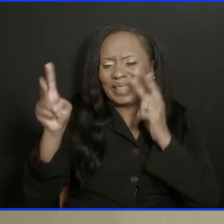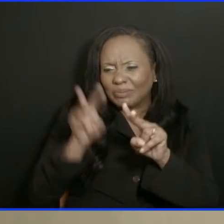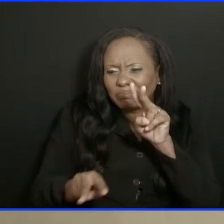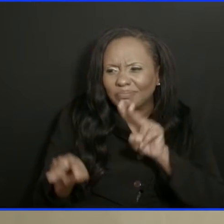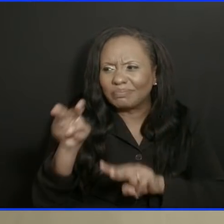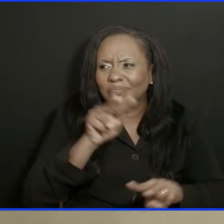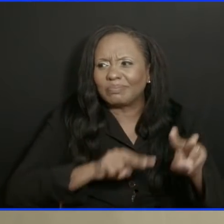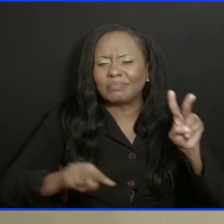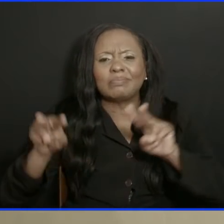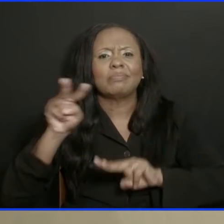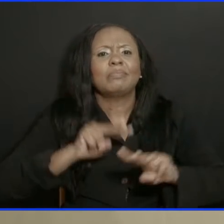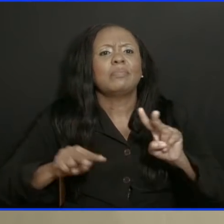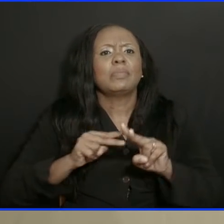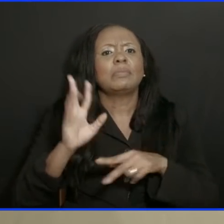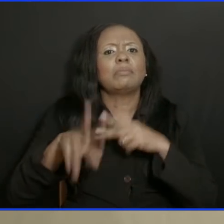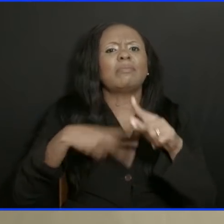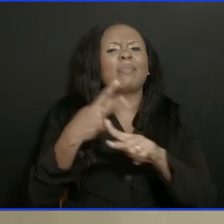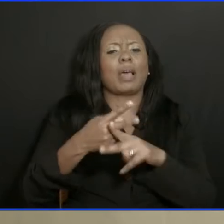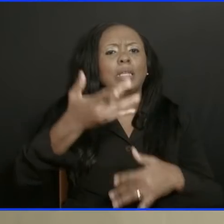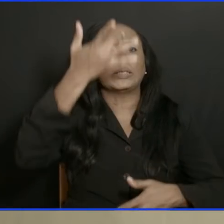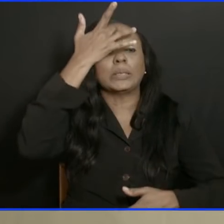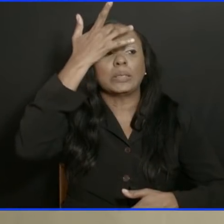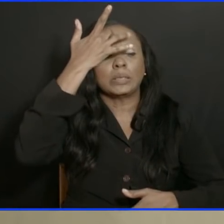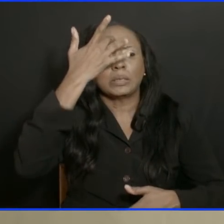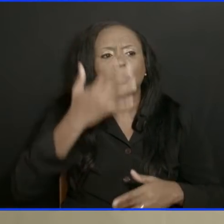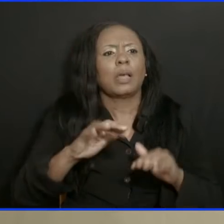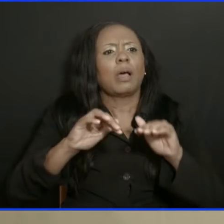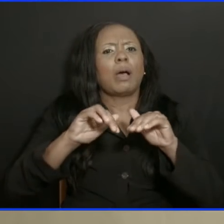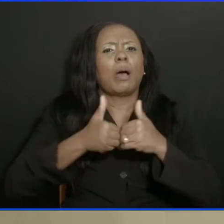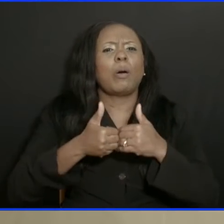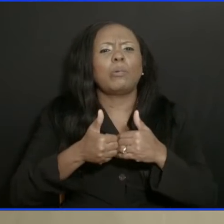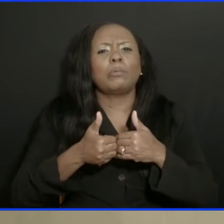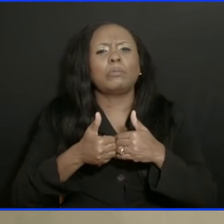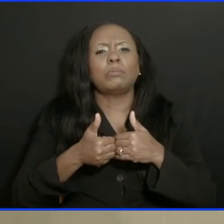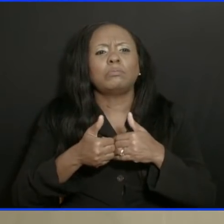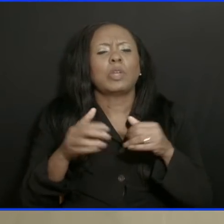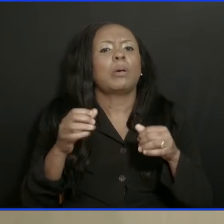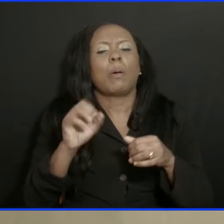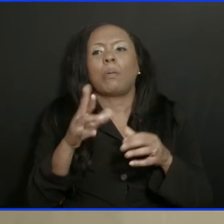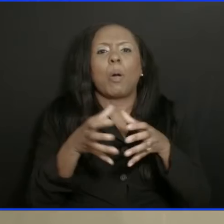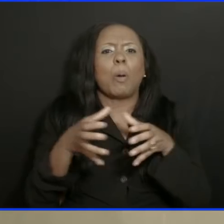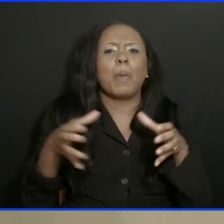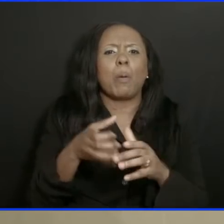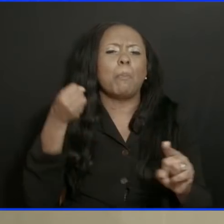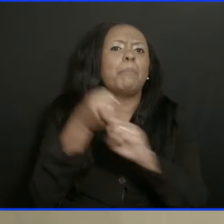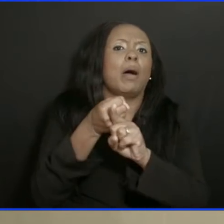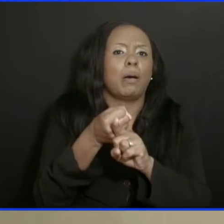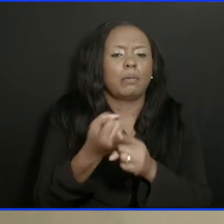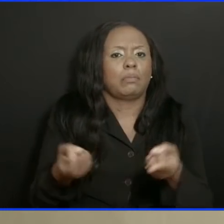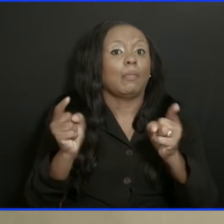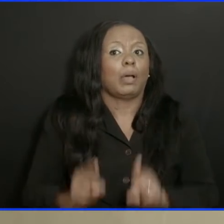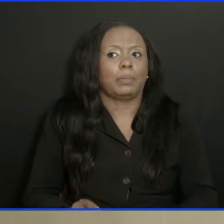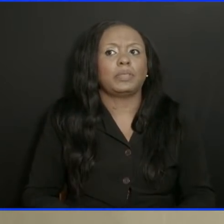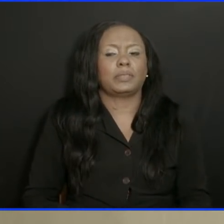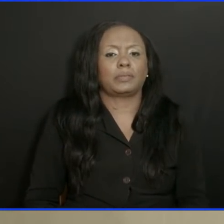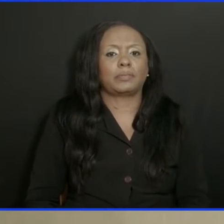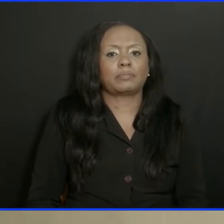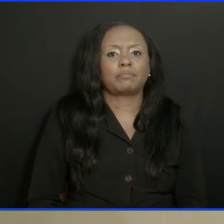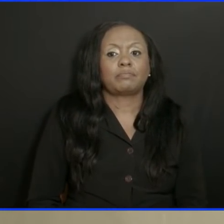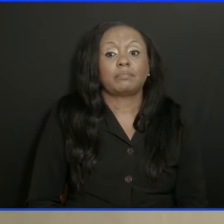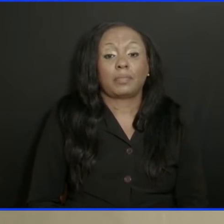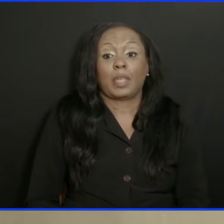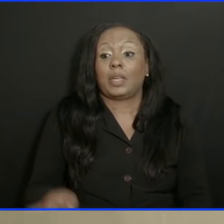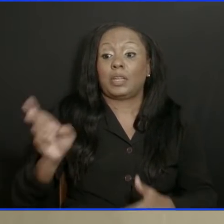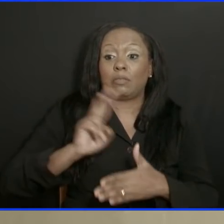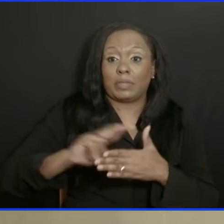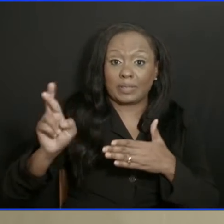what the potential disease burden is likely to be in Barbados when Omicron arrives. So the results of the estimates